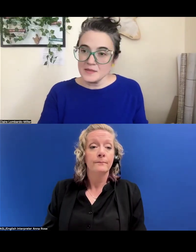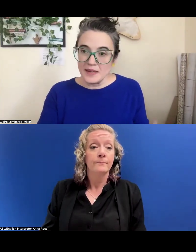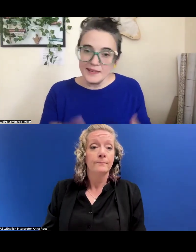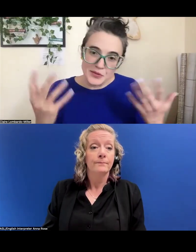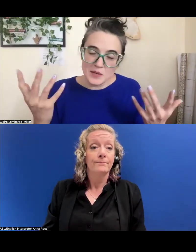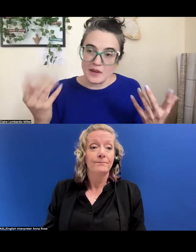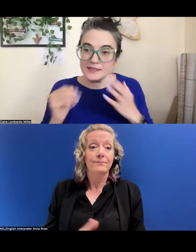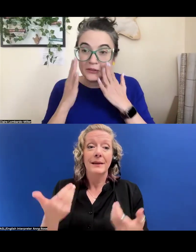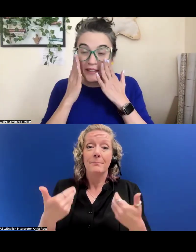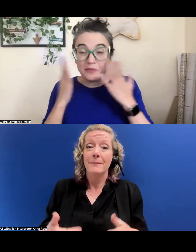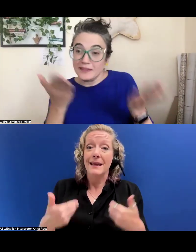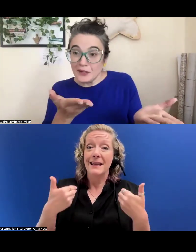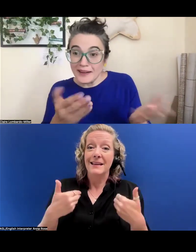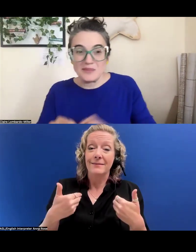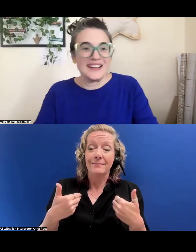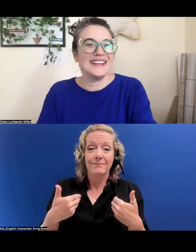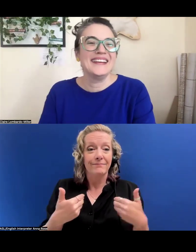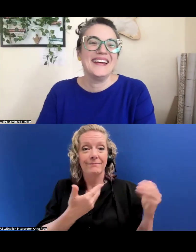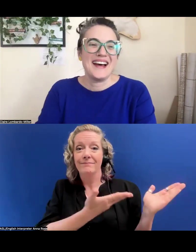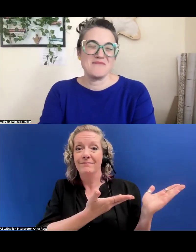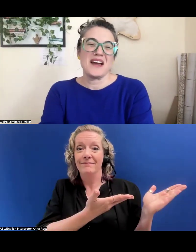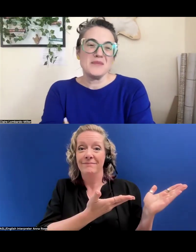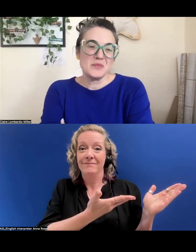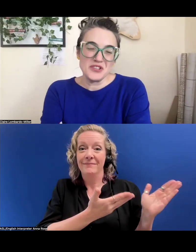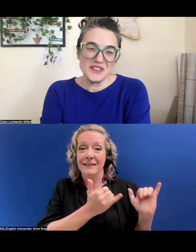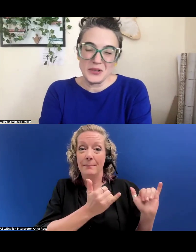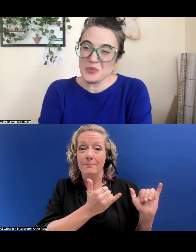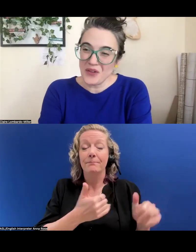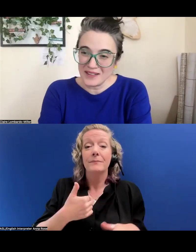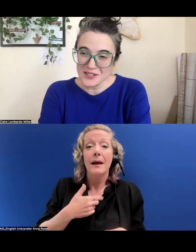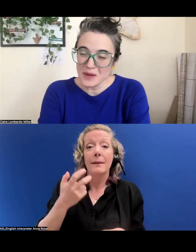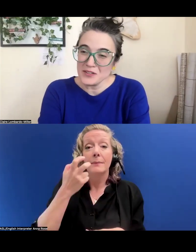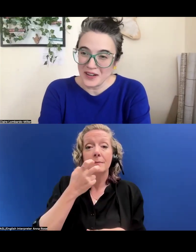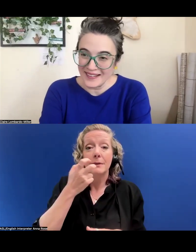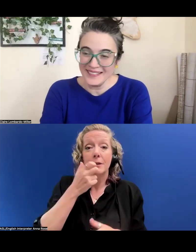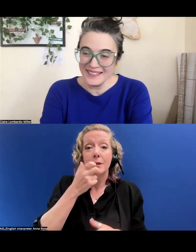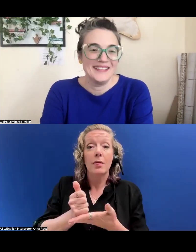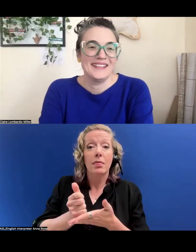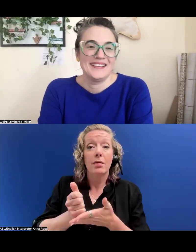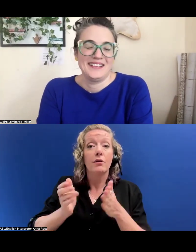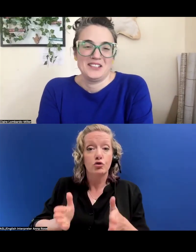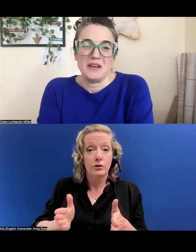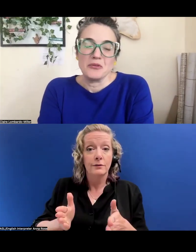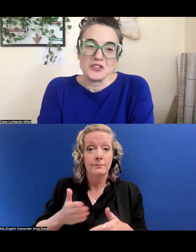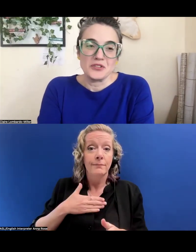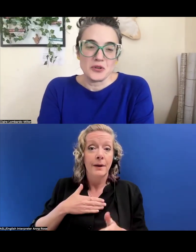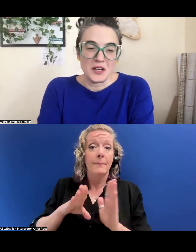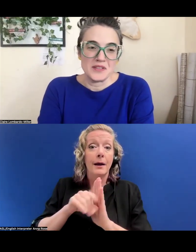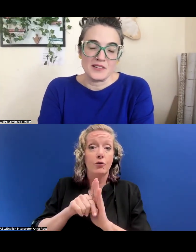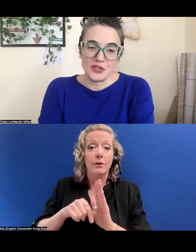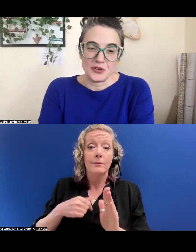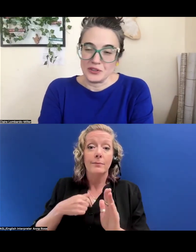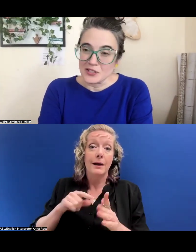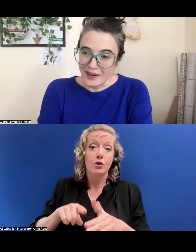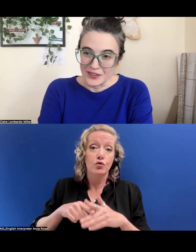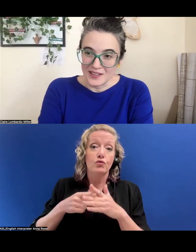This is me. You see me on screen, but here I am again. I'm a speech and language pathologist by training. My original training was